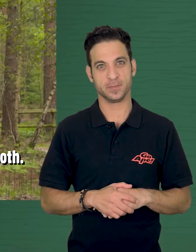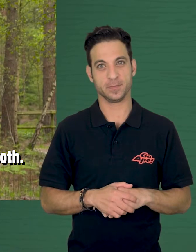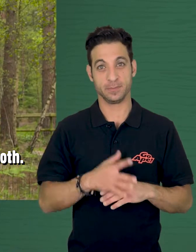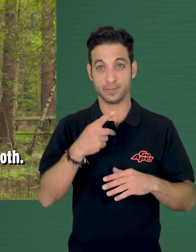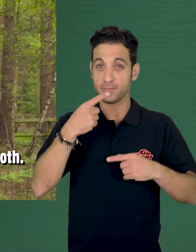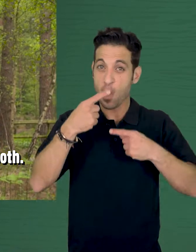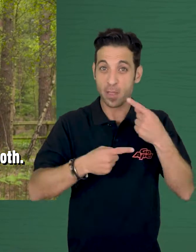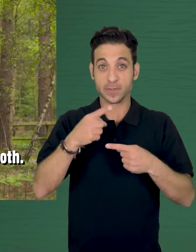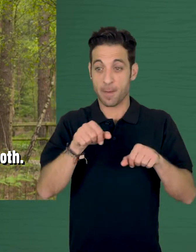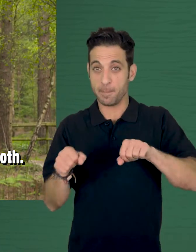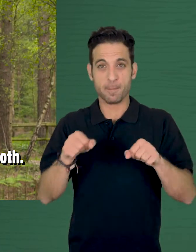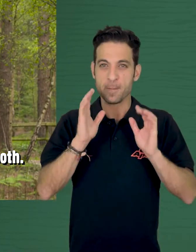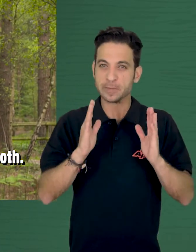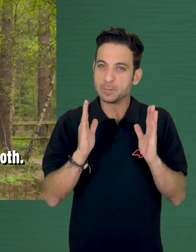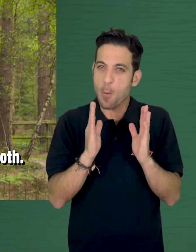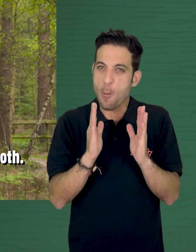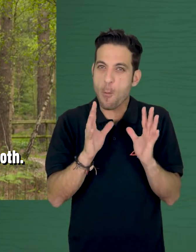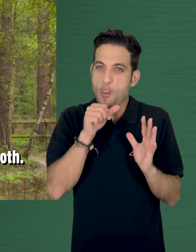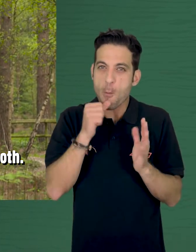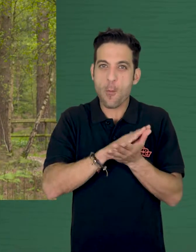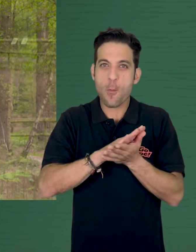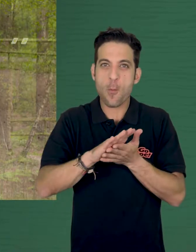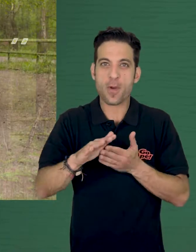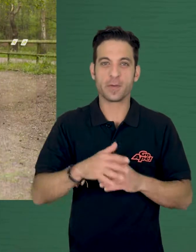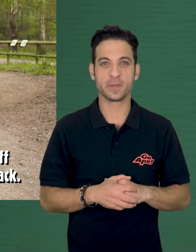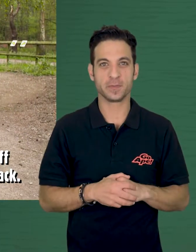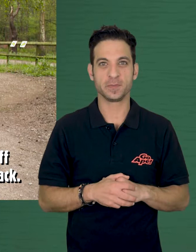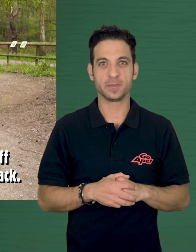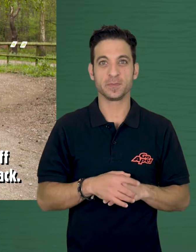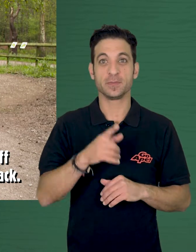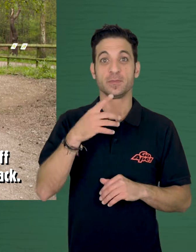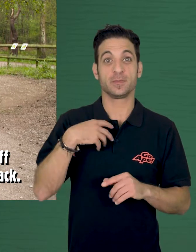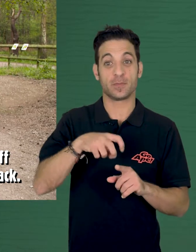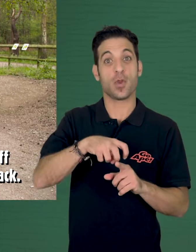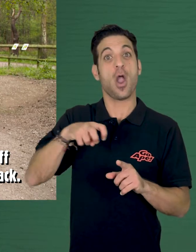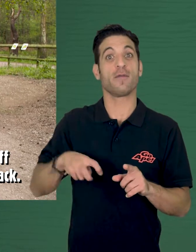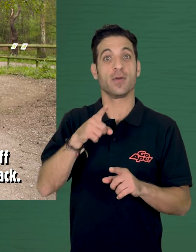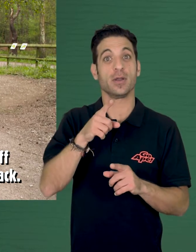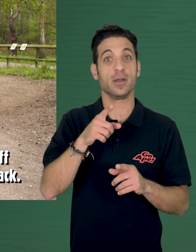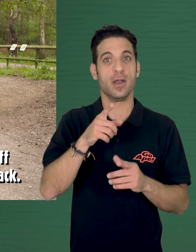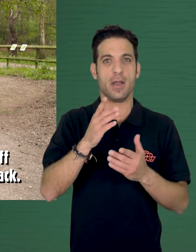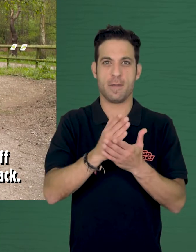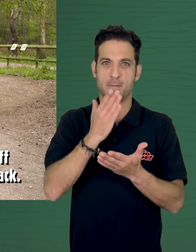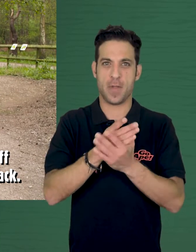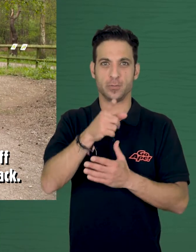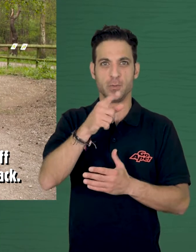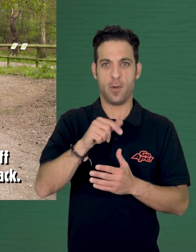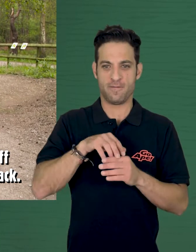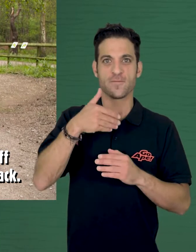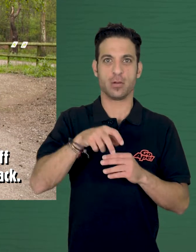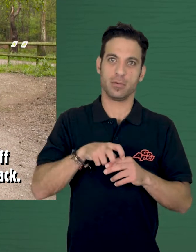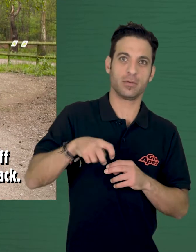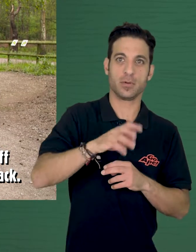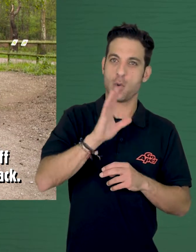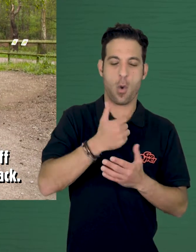At all times, your movement should be small and smooth. To step off the Segway, make sure you never step off the front of the